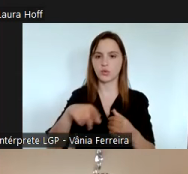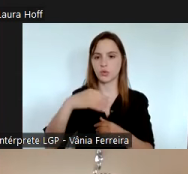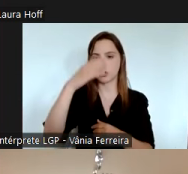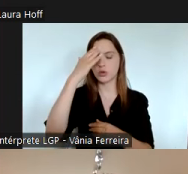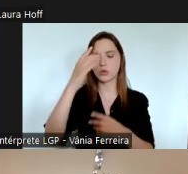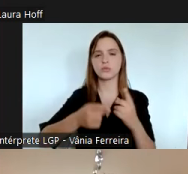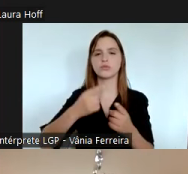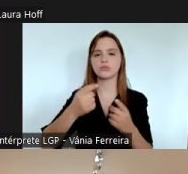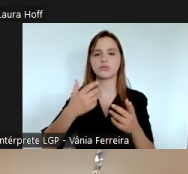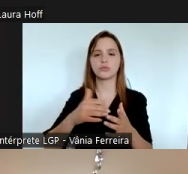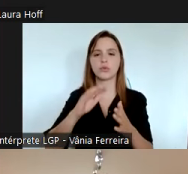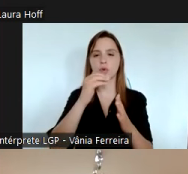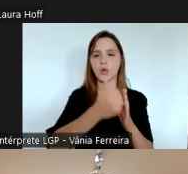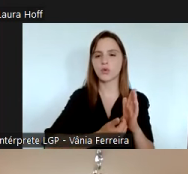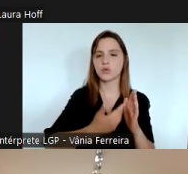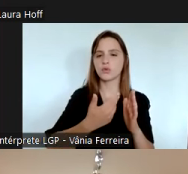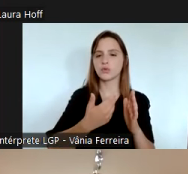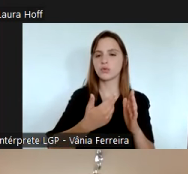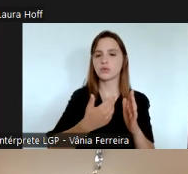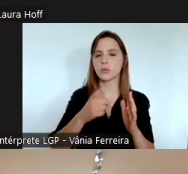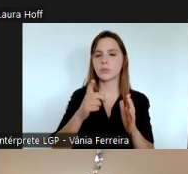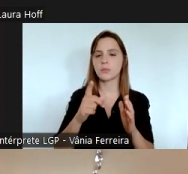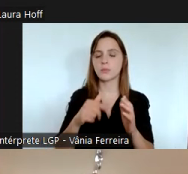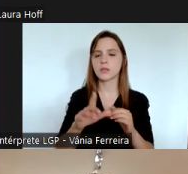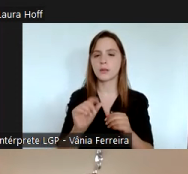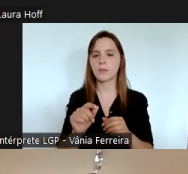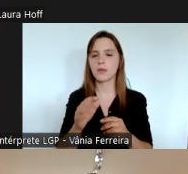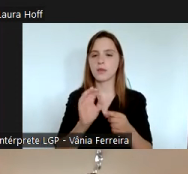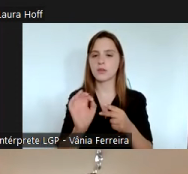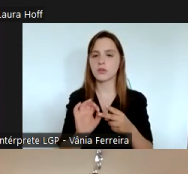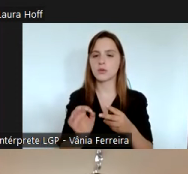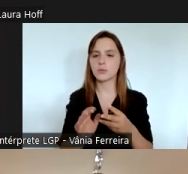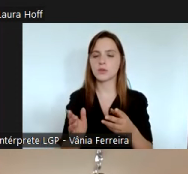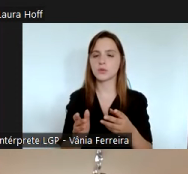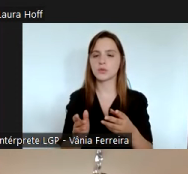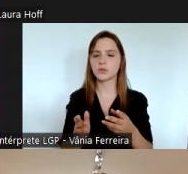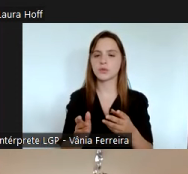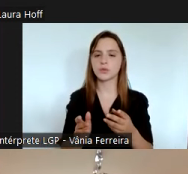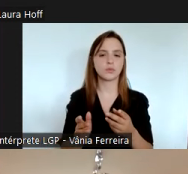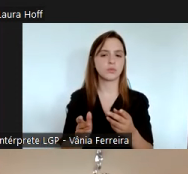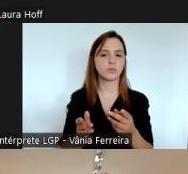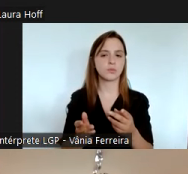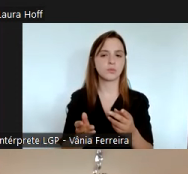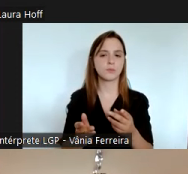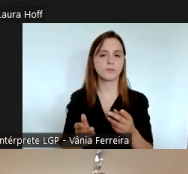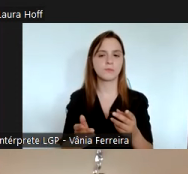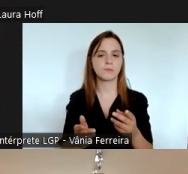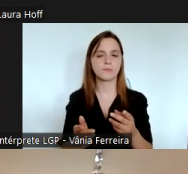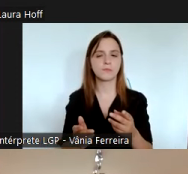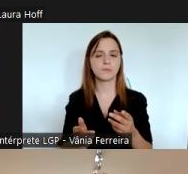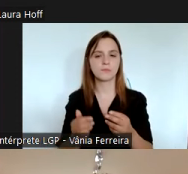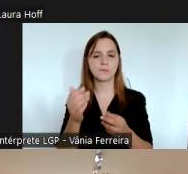constitutional, but civil law aspects as well, with 3 professors and approximately 40 interested